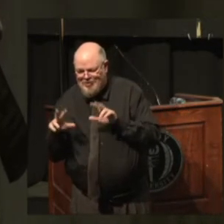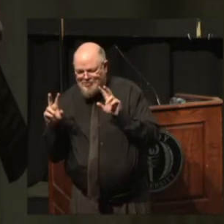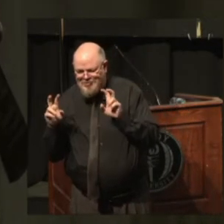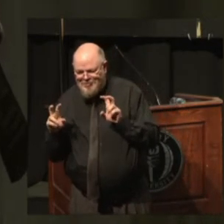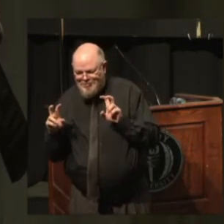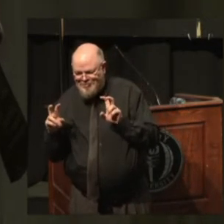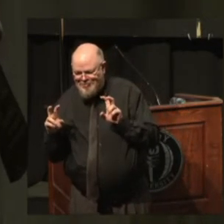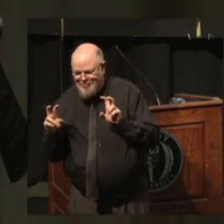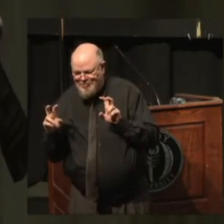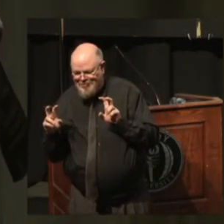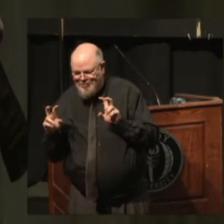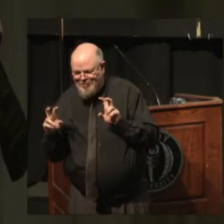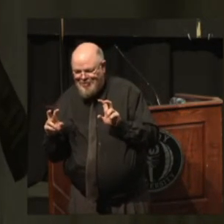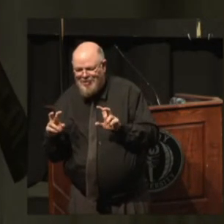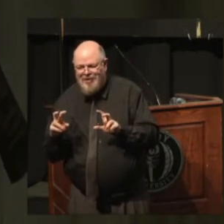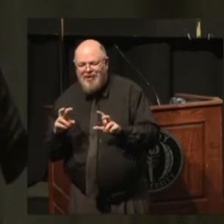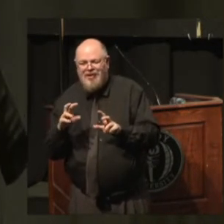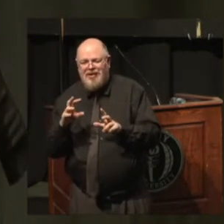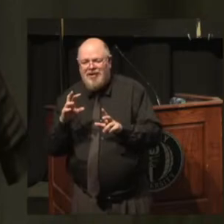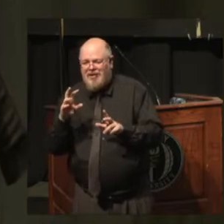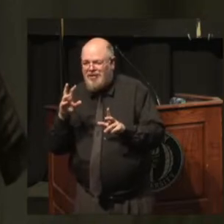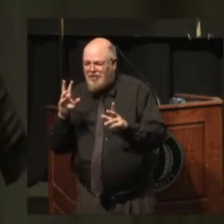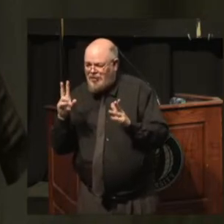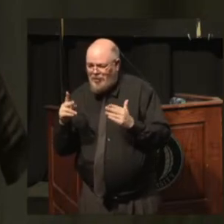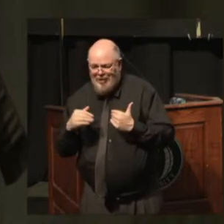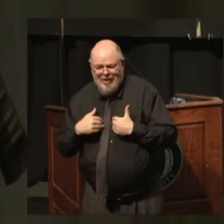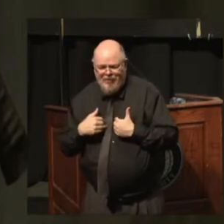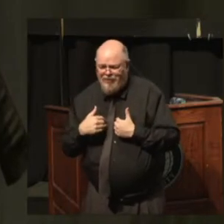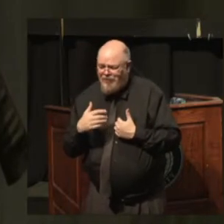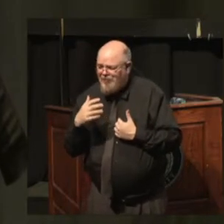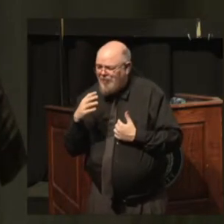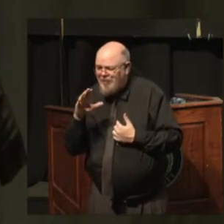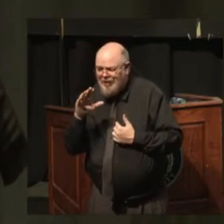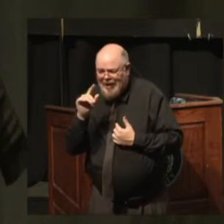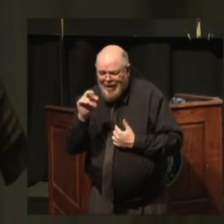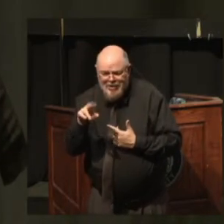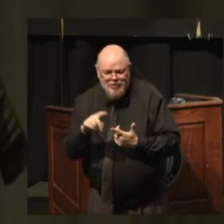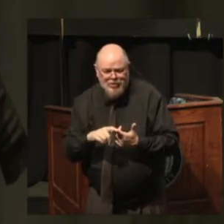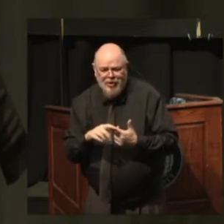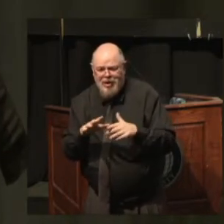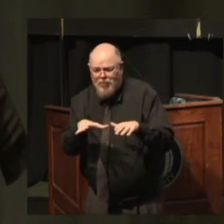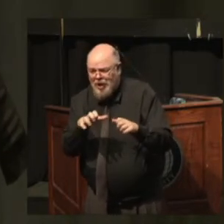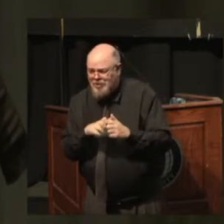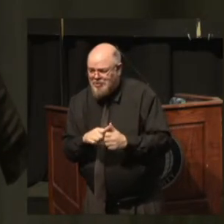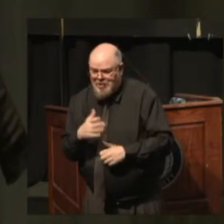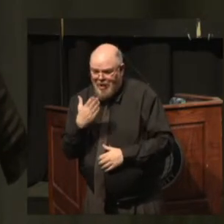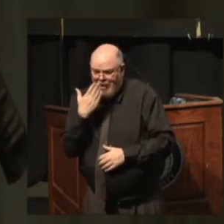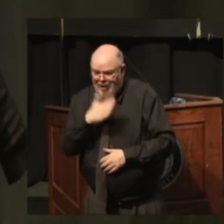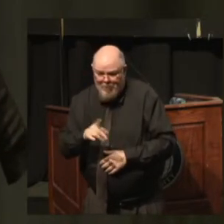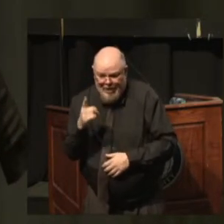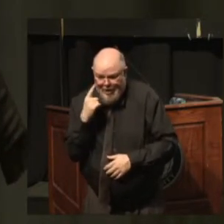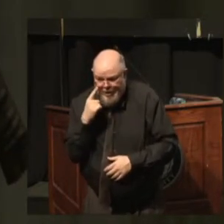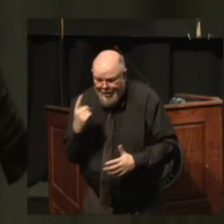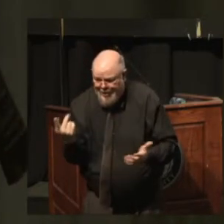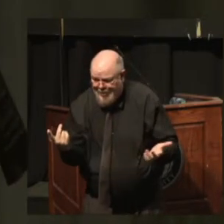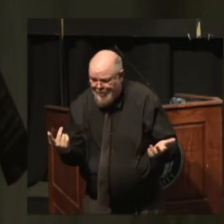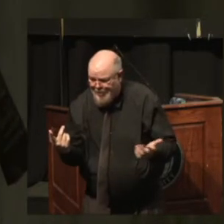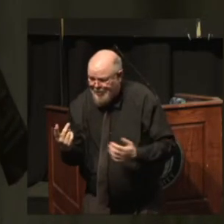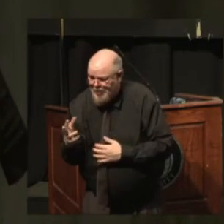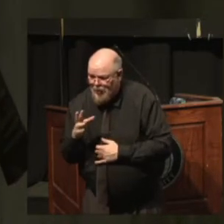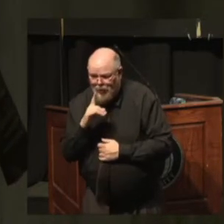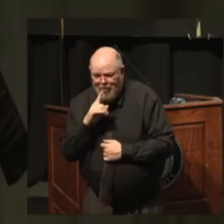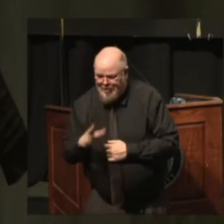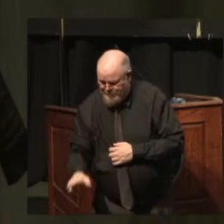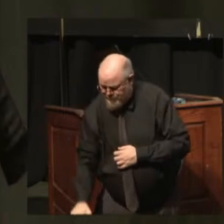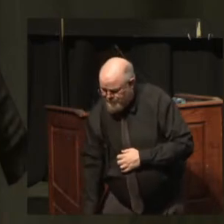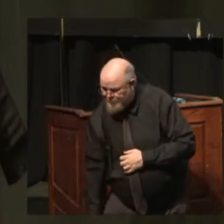or leukemia or paralysis or a bad back. Yes, that counts to me. Or a bum knee,